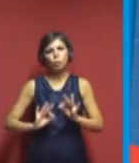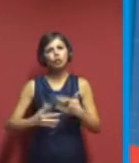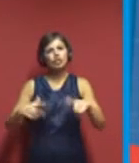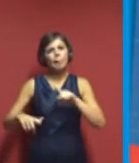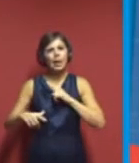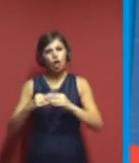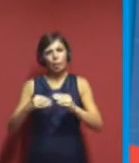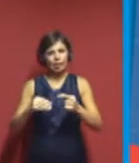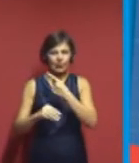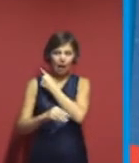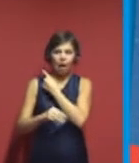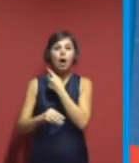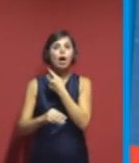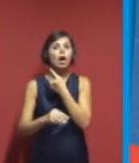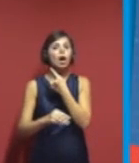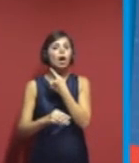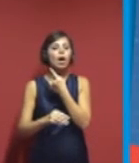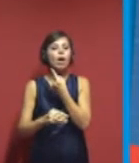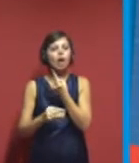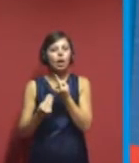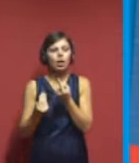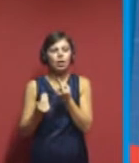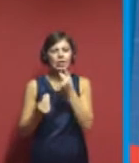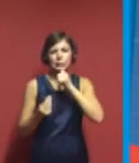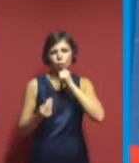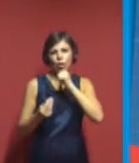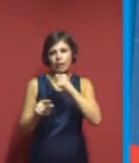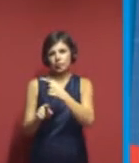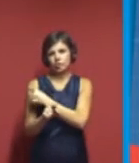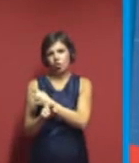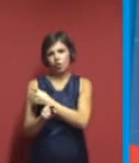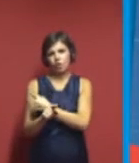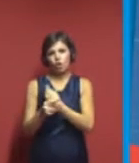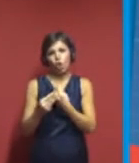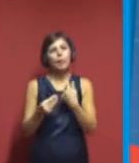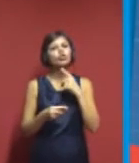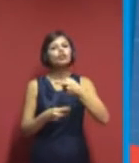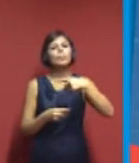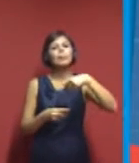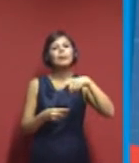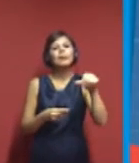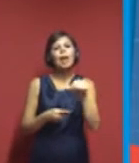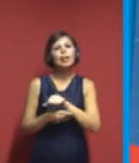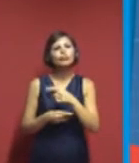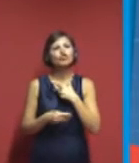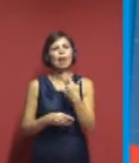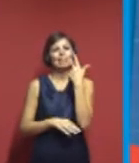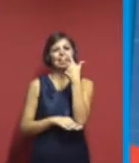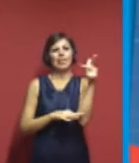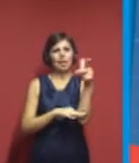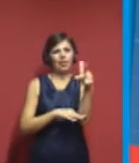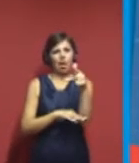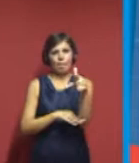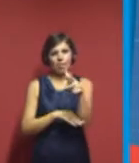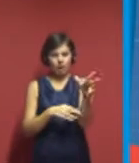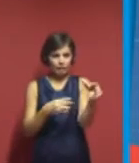means I recorded the data from the GPS, from those 3 different cameras, from the 3D LiDAR that was spinning about 20 times per second,